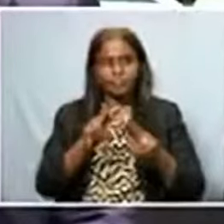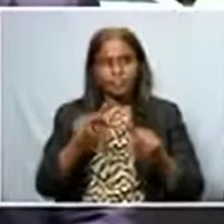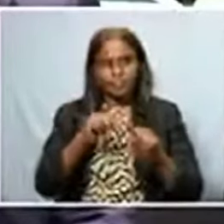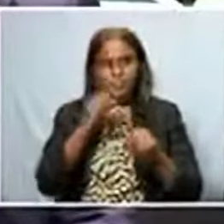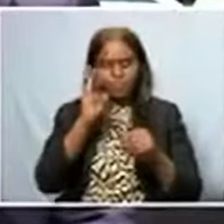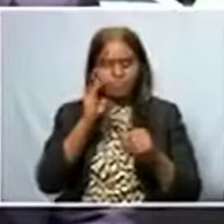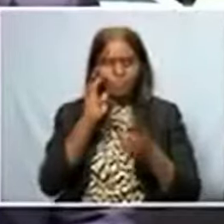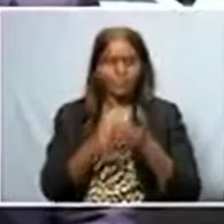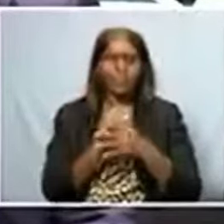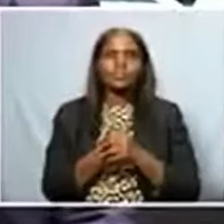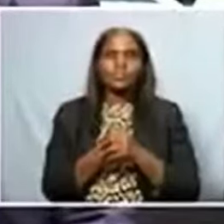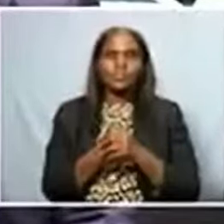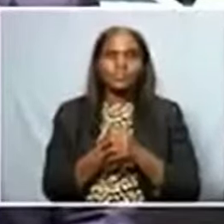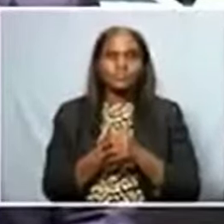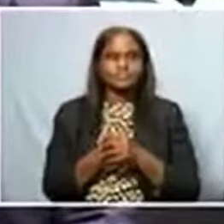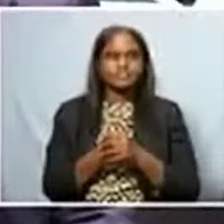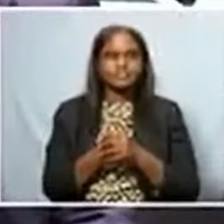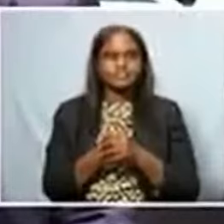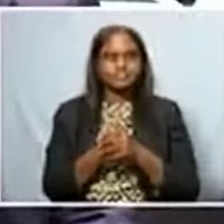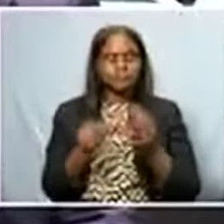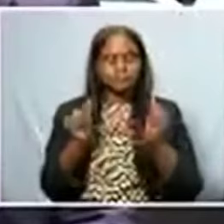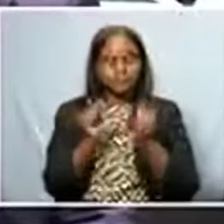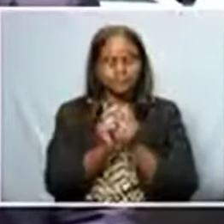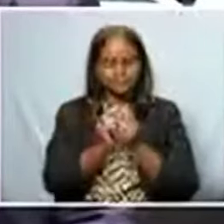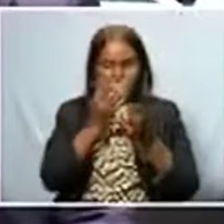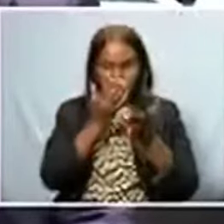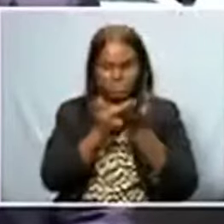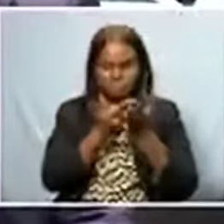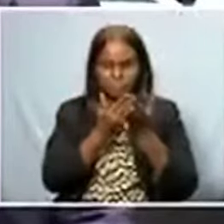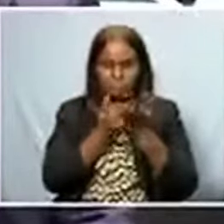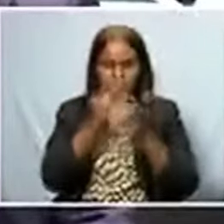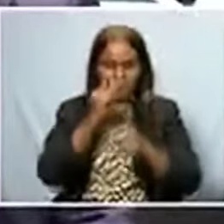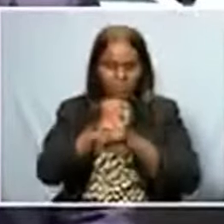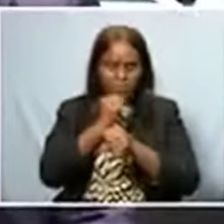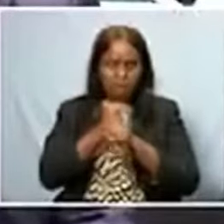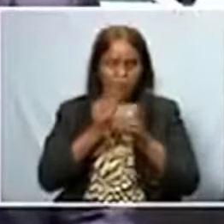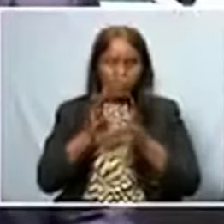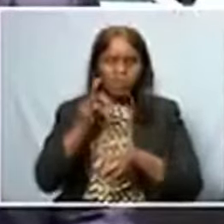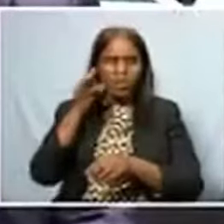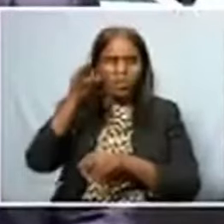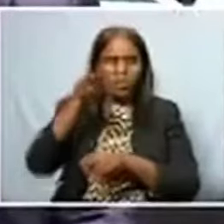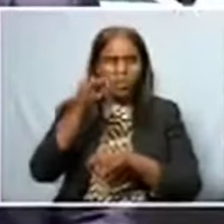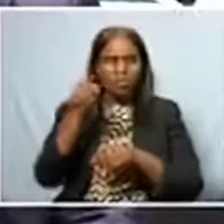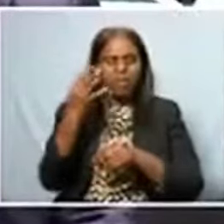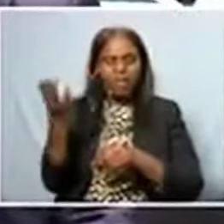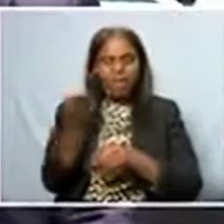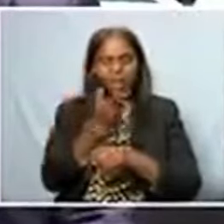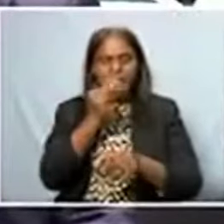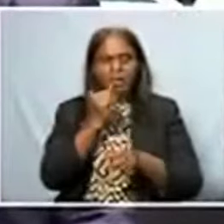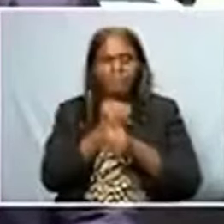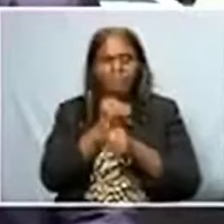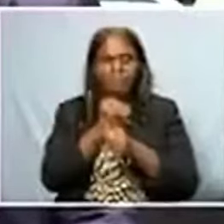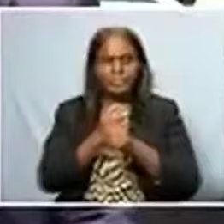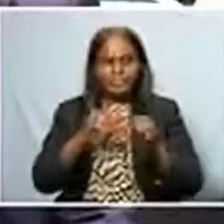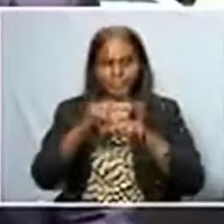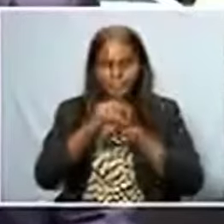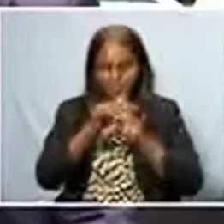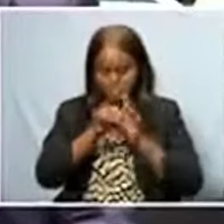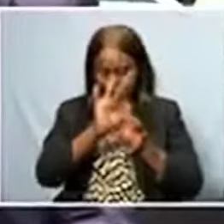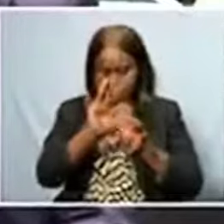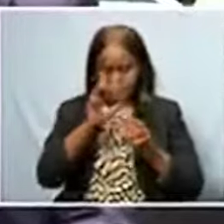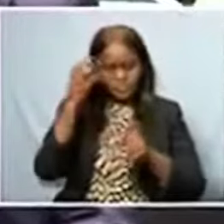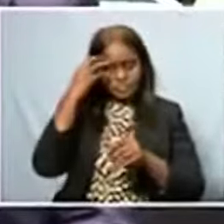have been structured in terms of the way forward. Most of the work involving